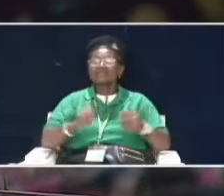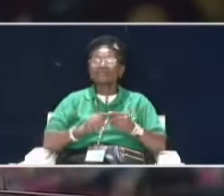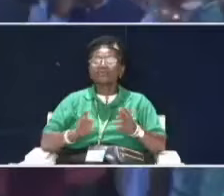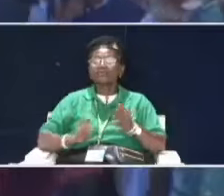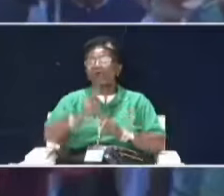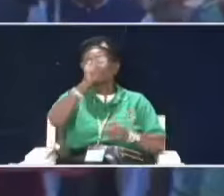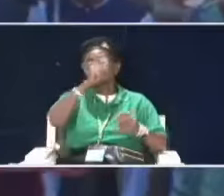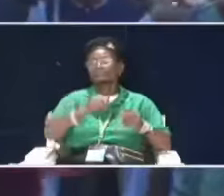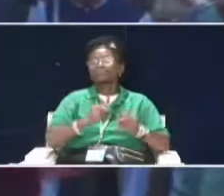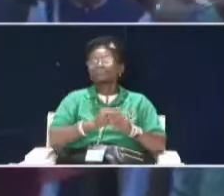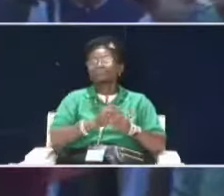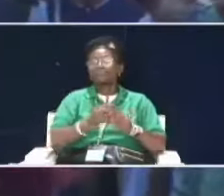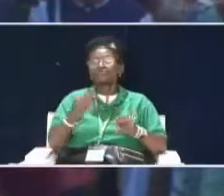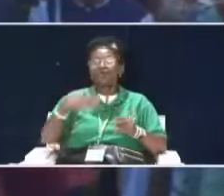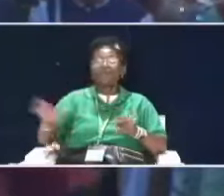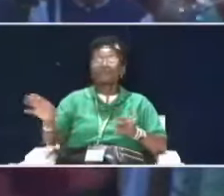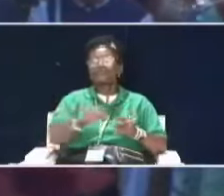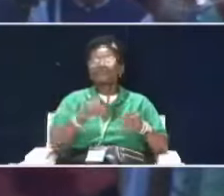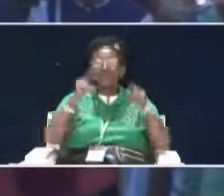fail.